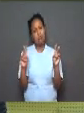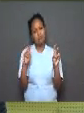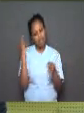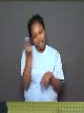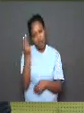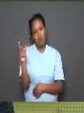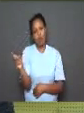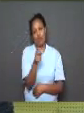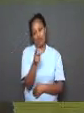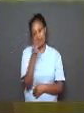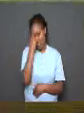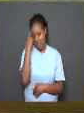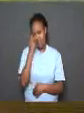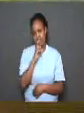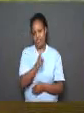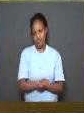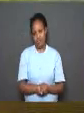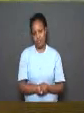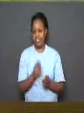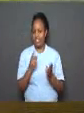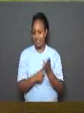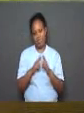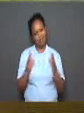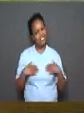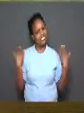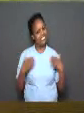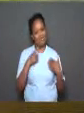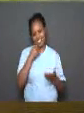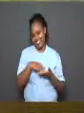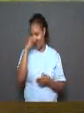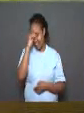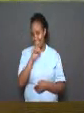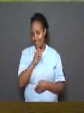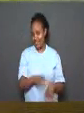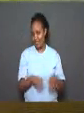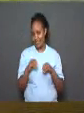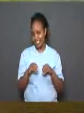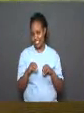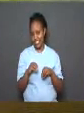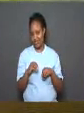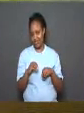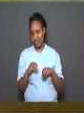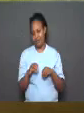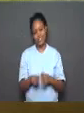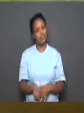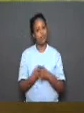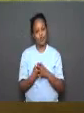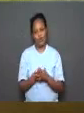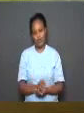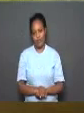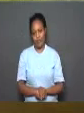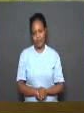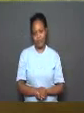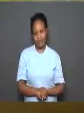so important. I think this will be a very interesting lesson, students. Let